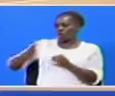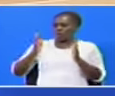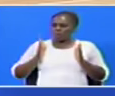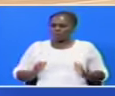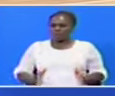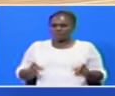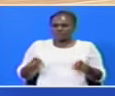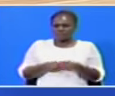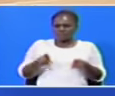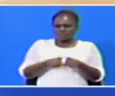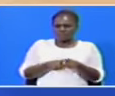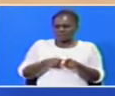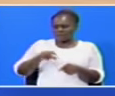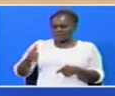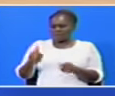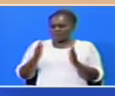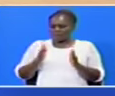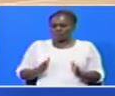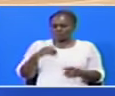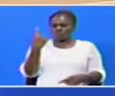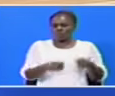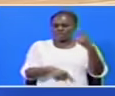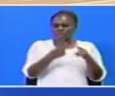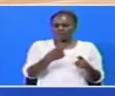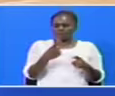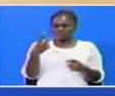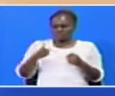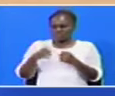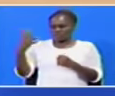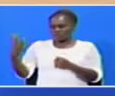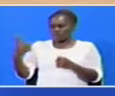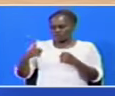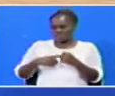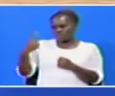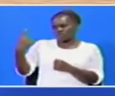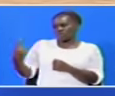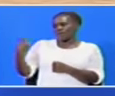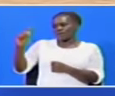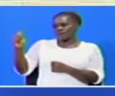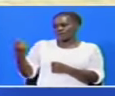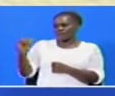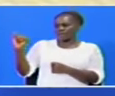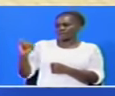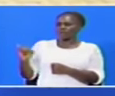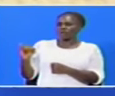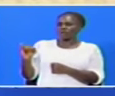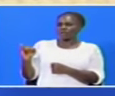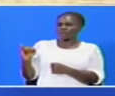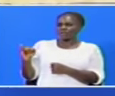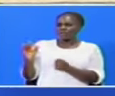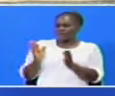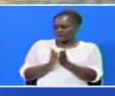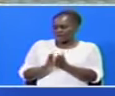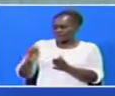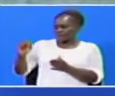Andanda was no match for DRC's Dennis Indondo, going down 6-4 and 6-1. Kenya's Ismael, Mzai, Changawa and